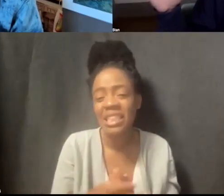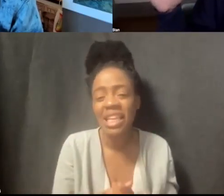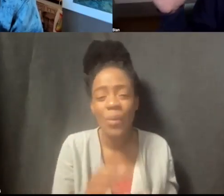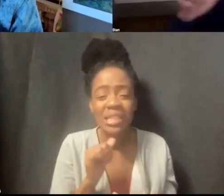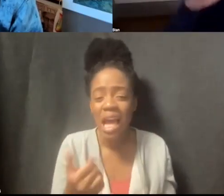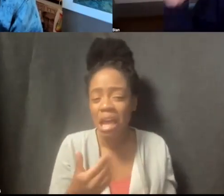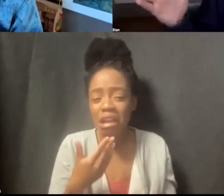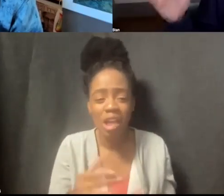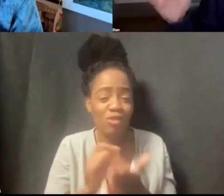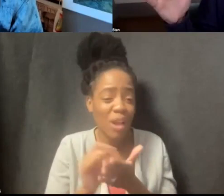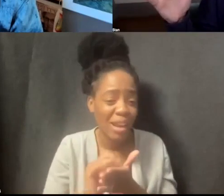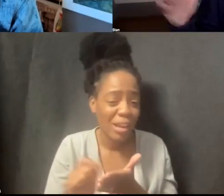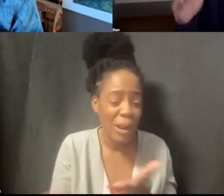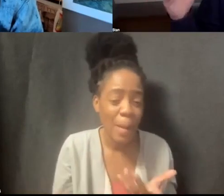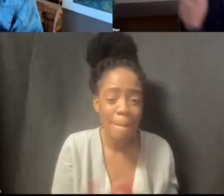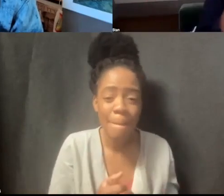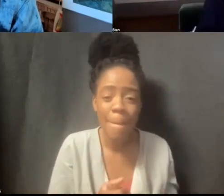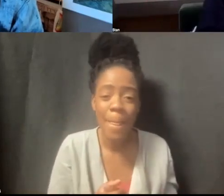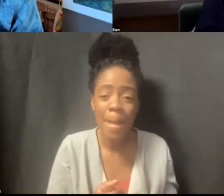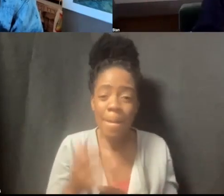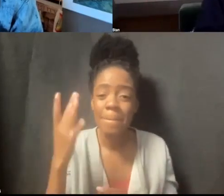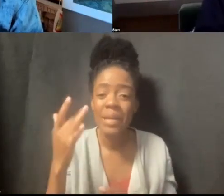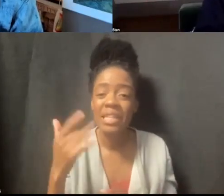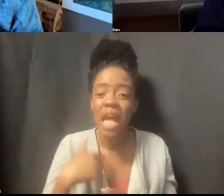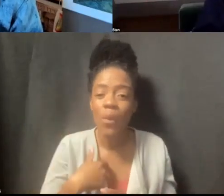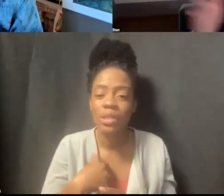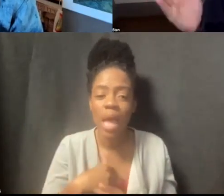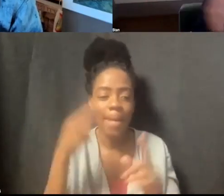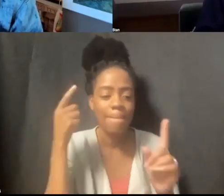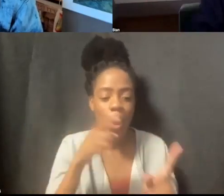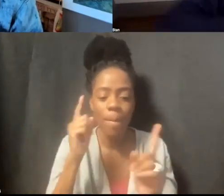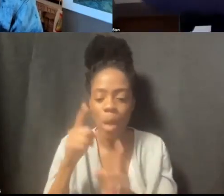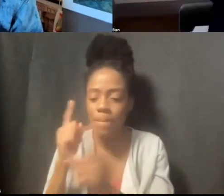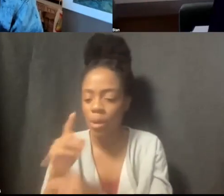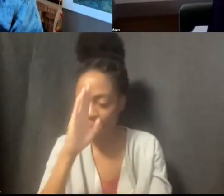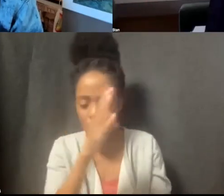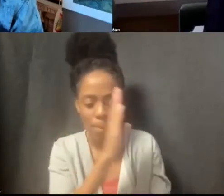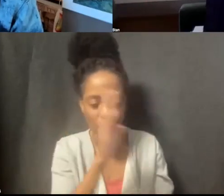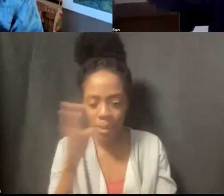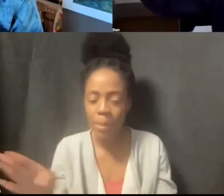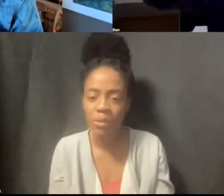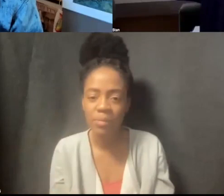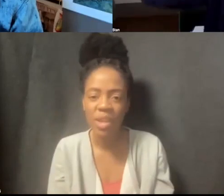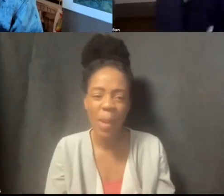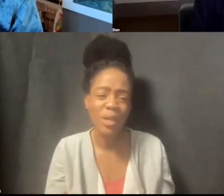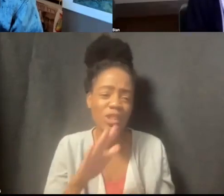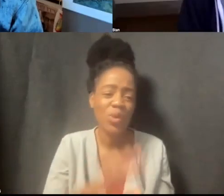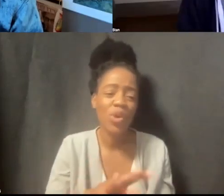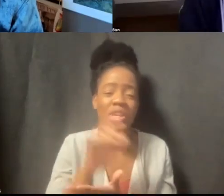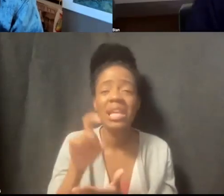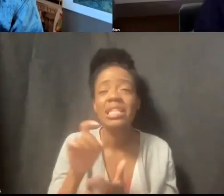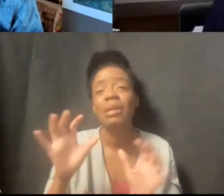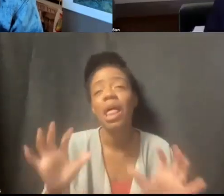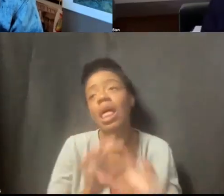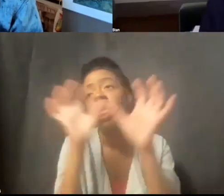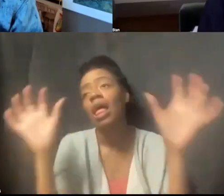writer in English classes because I was very to the point. And I always felt in school, you had to be all flowery and adjectives, and